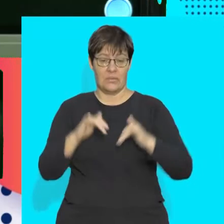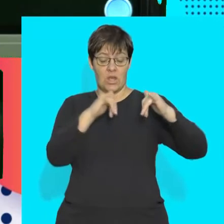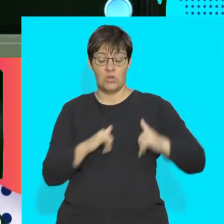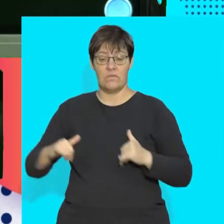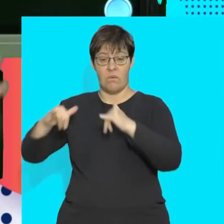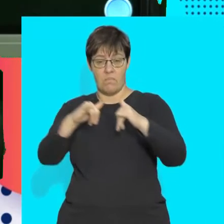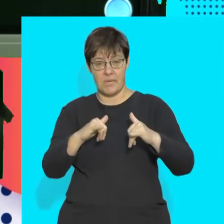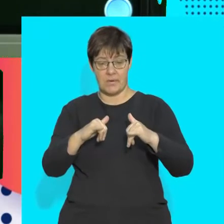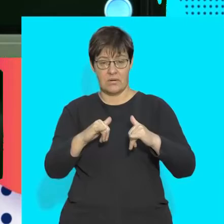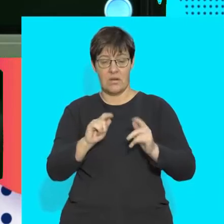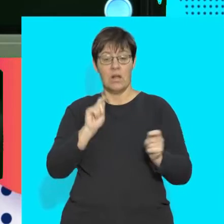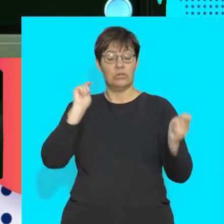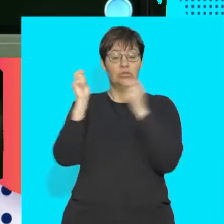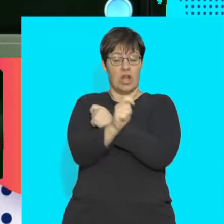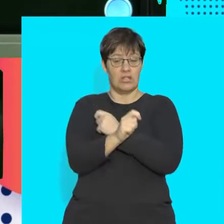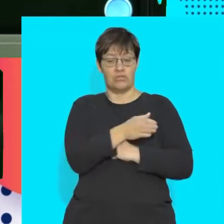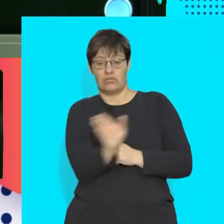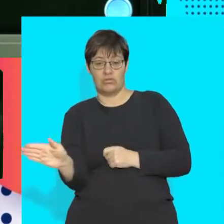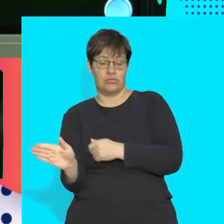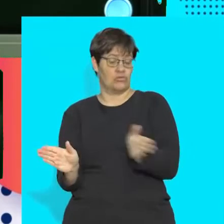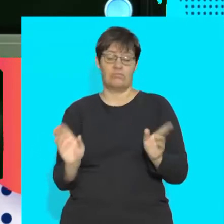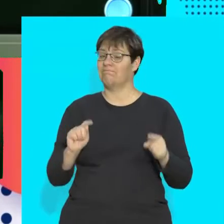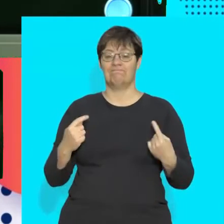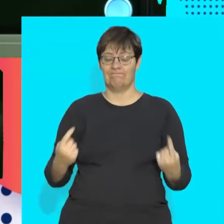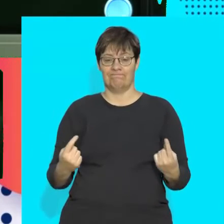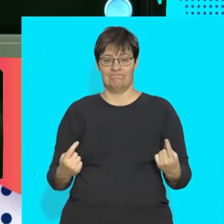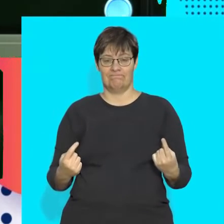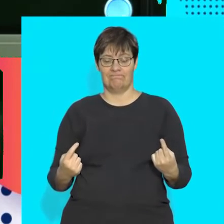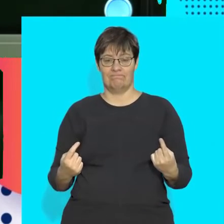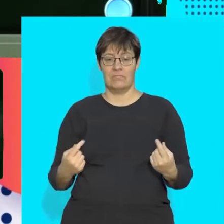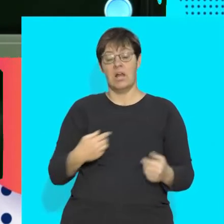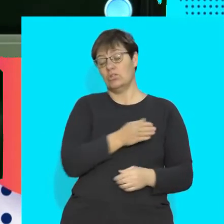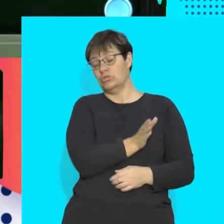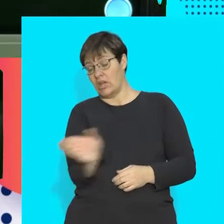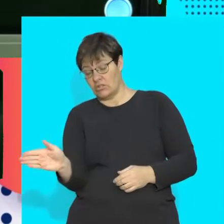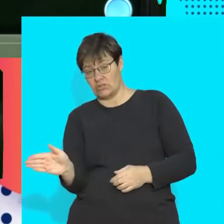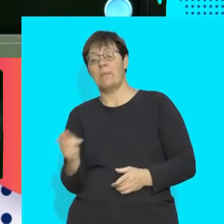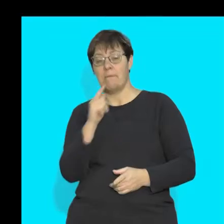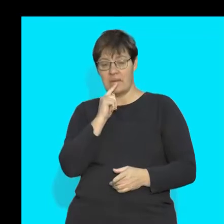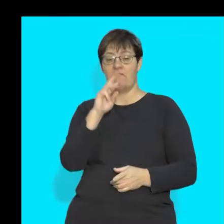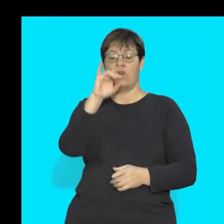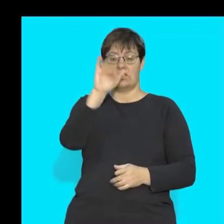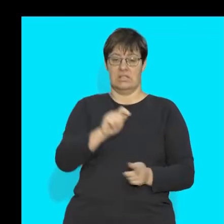we can't change direction. If we change direction, velocity is changed.